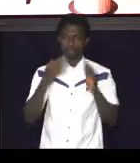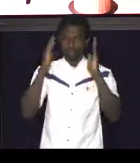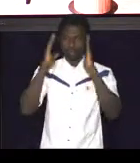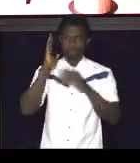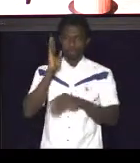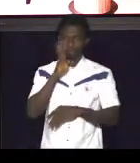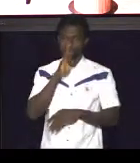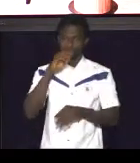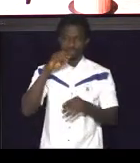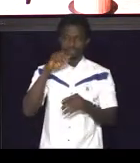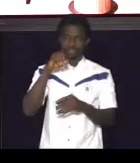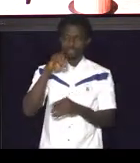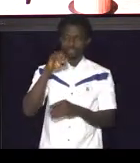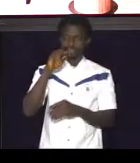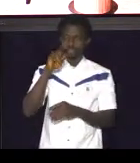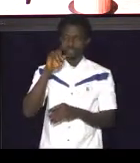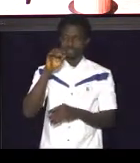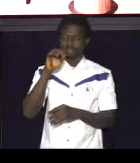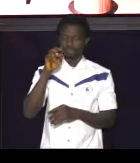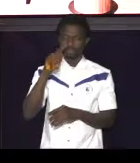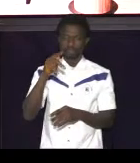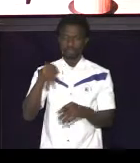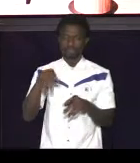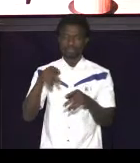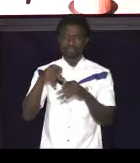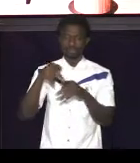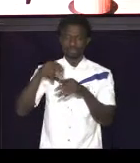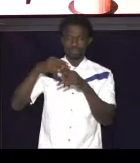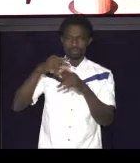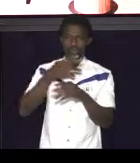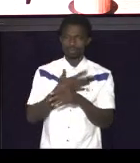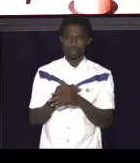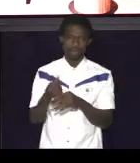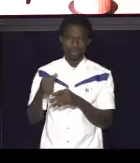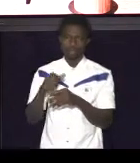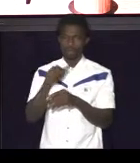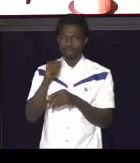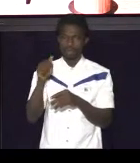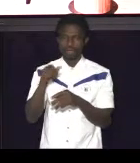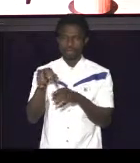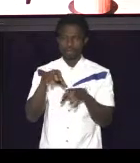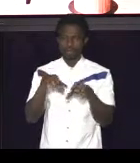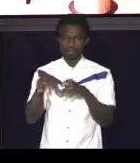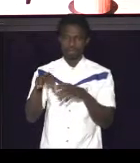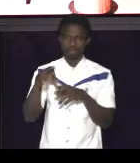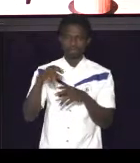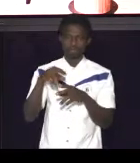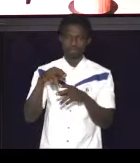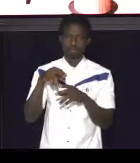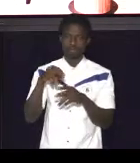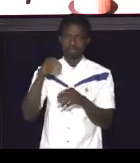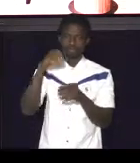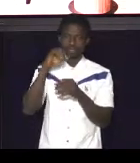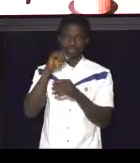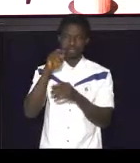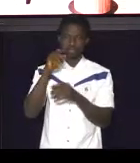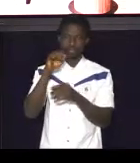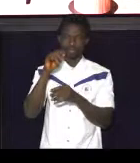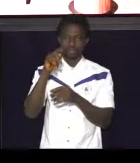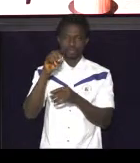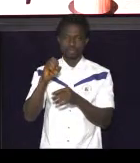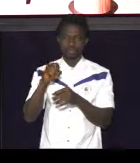be indefinite pronouns and adverbs. Yes, that's the topic for today. Indefinite pronouns